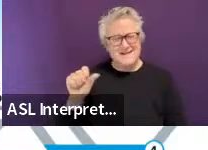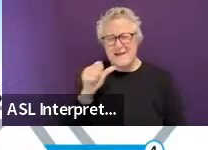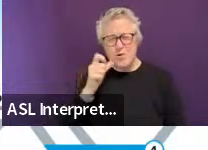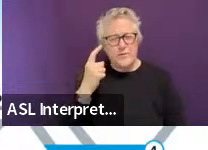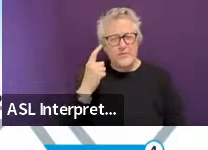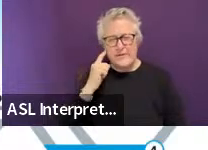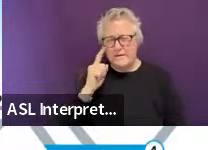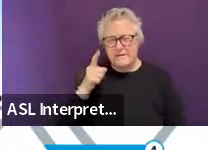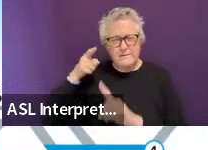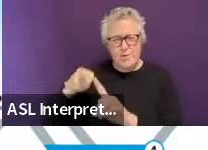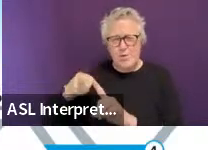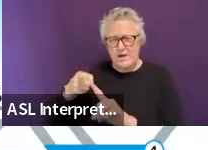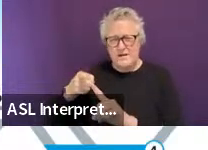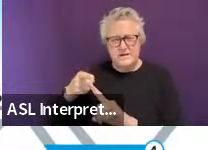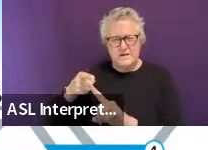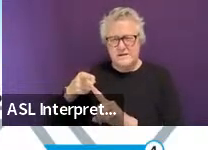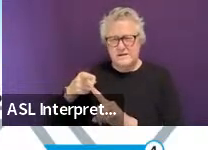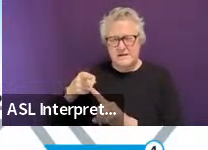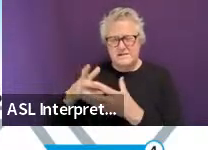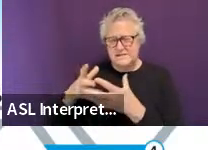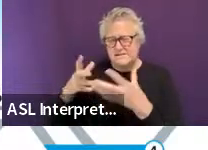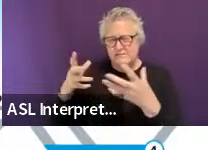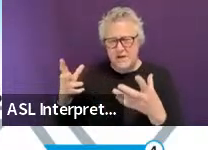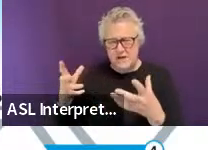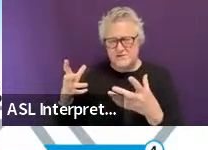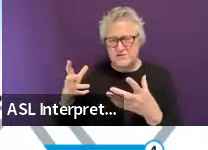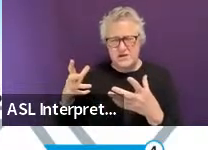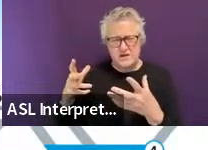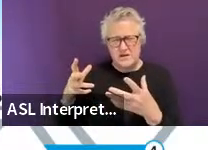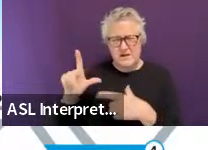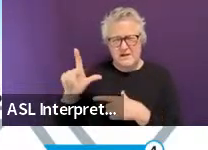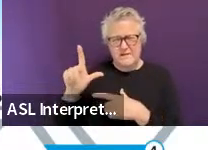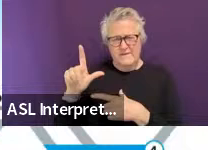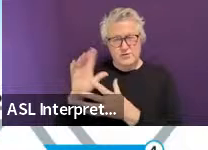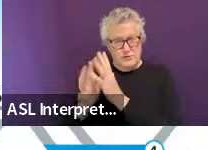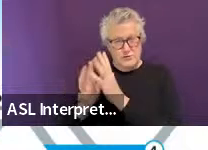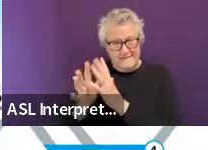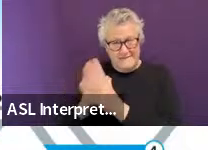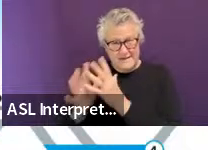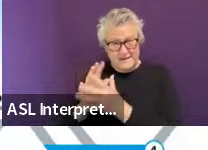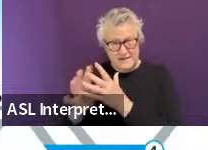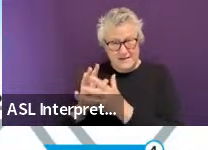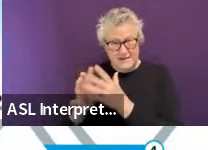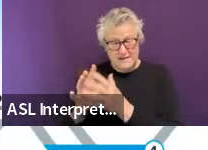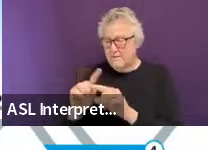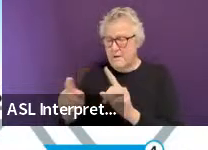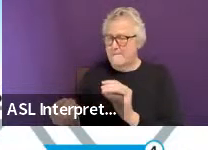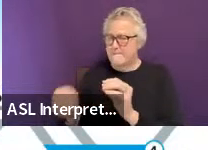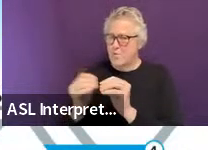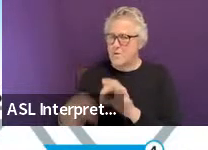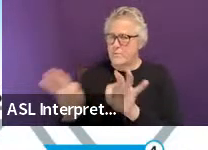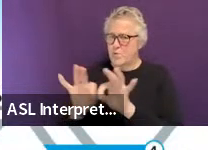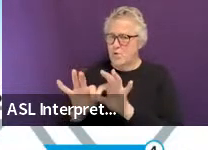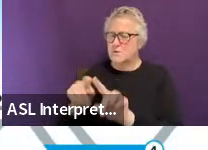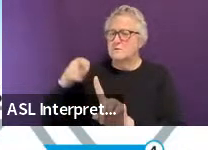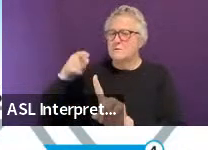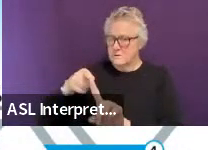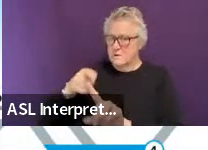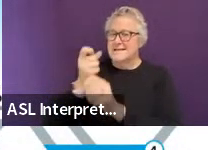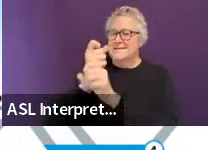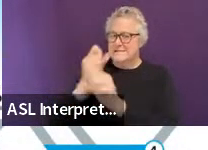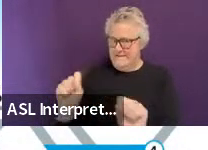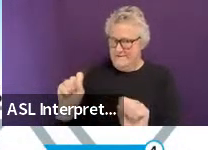safety. The video that we saw earlier and all the discussion leading up to this was about aux lanes reduce